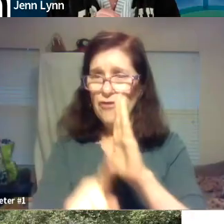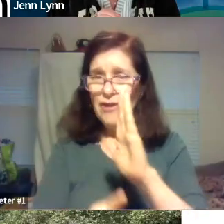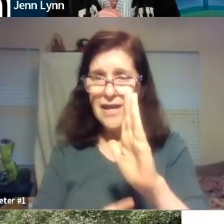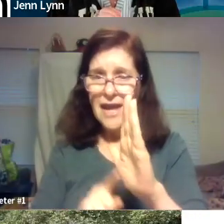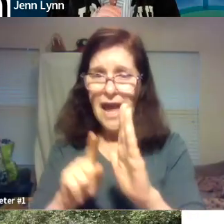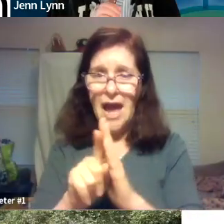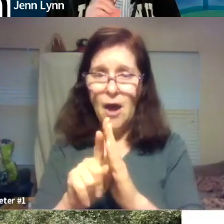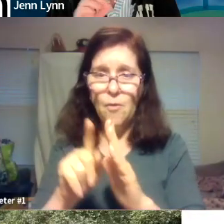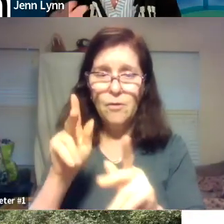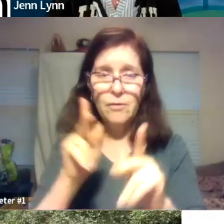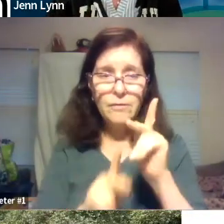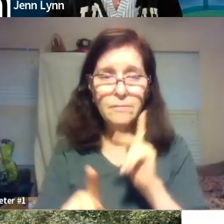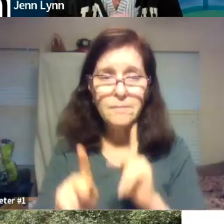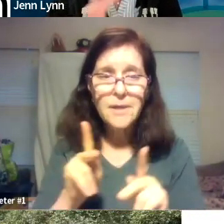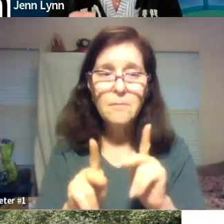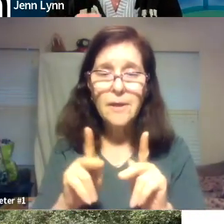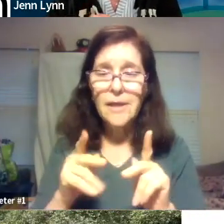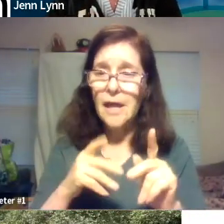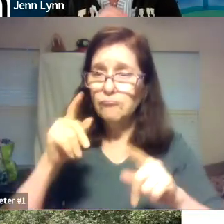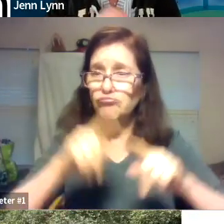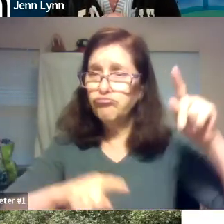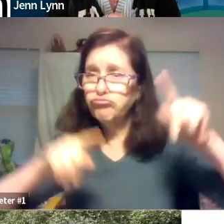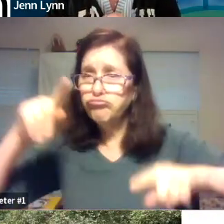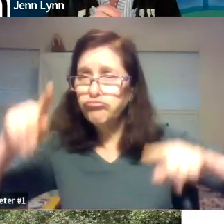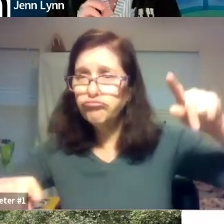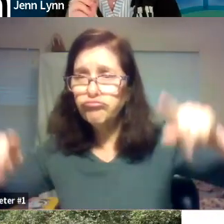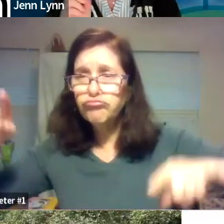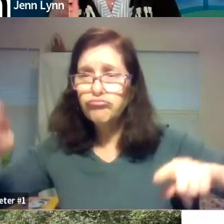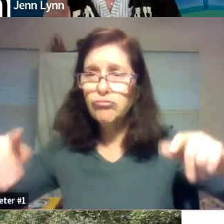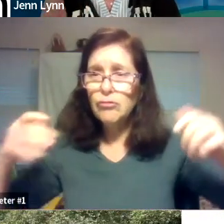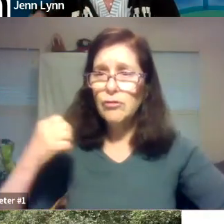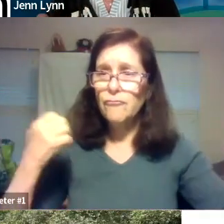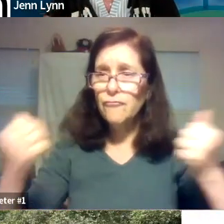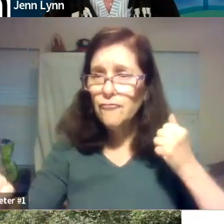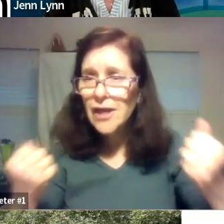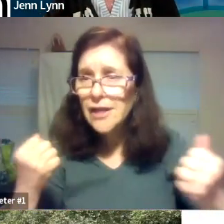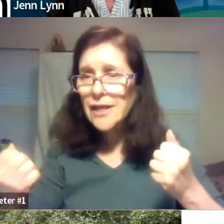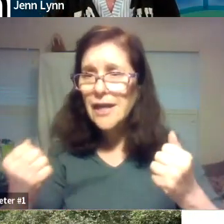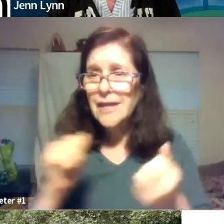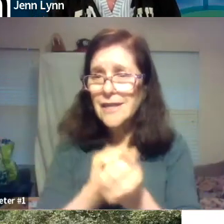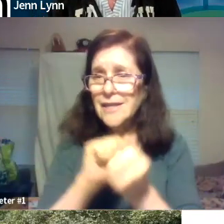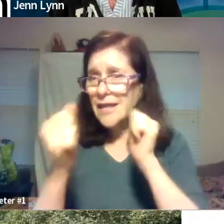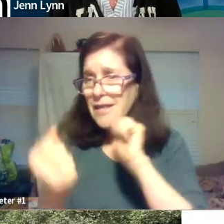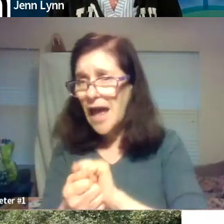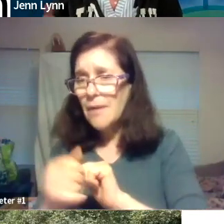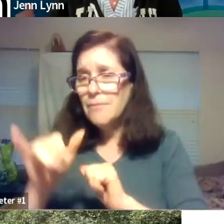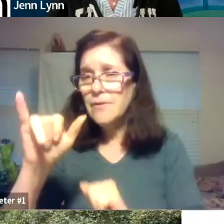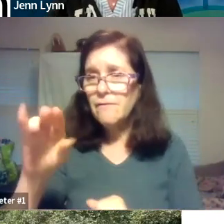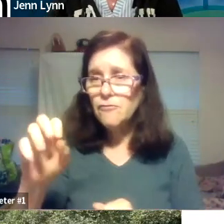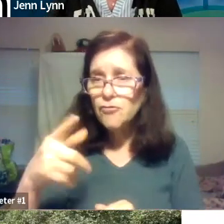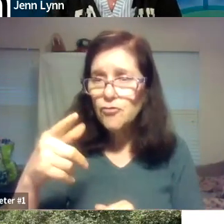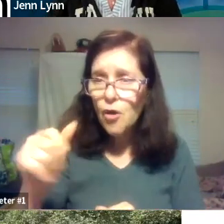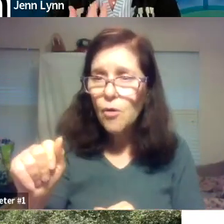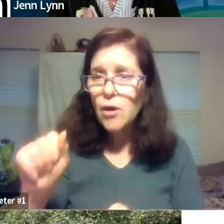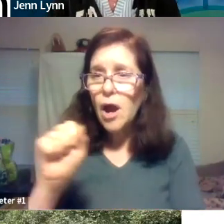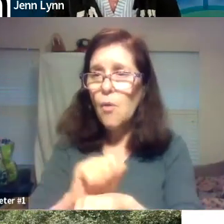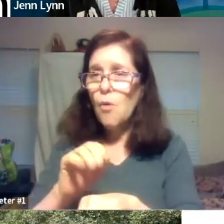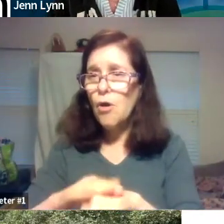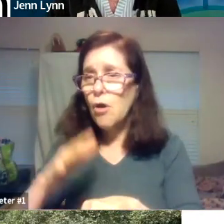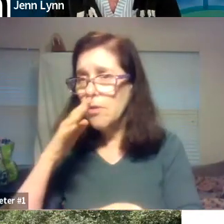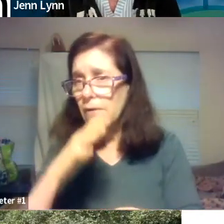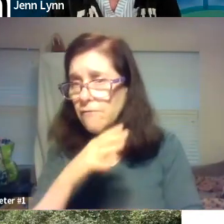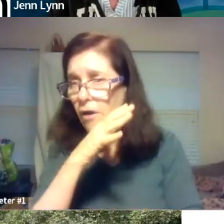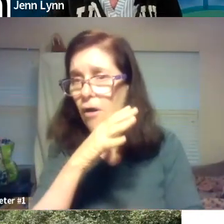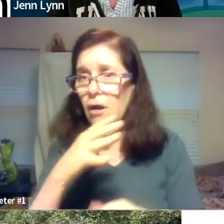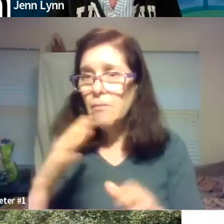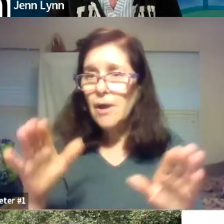get a wide variety. They can have fitness, or we could have adapted yoga. They could work on the farm, and then we do